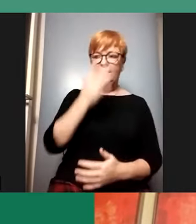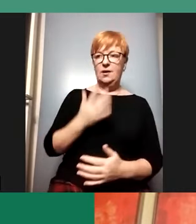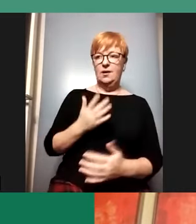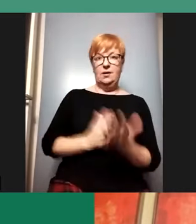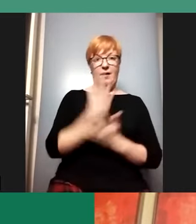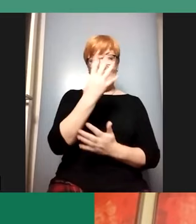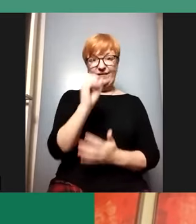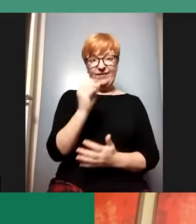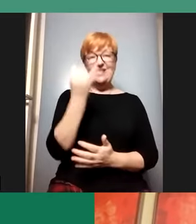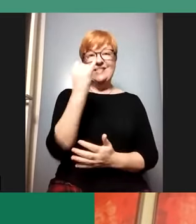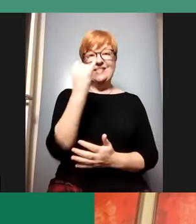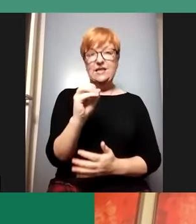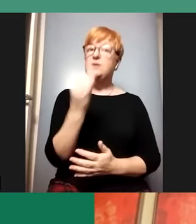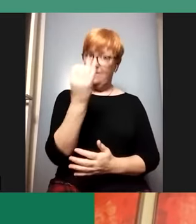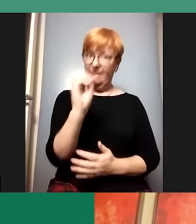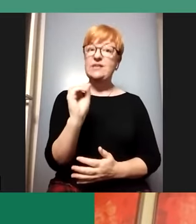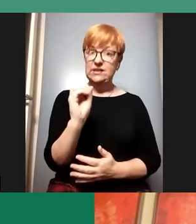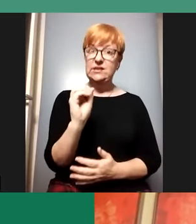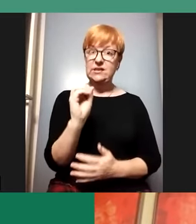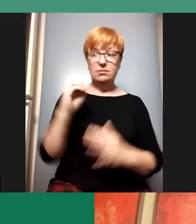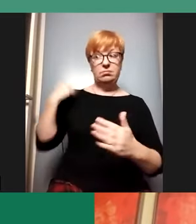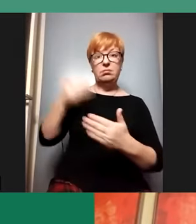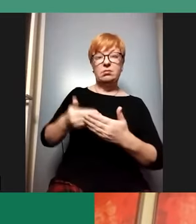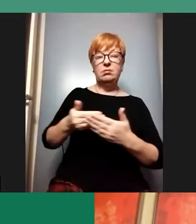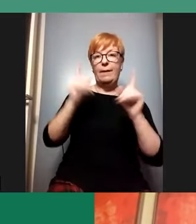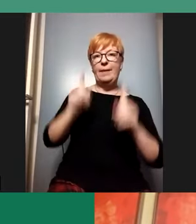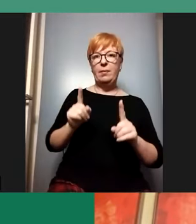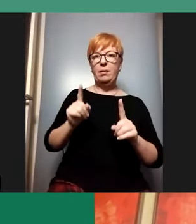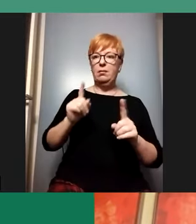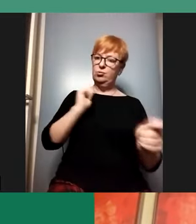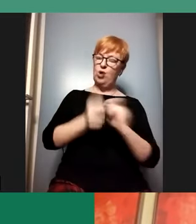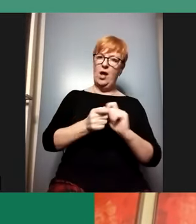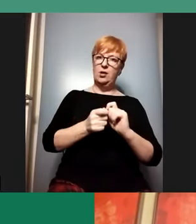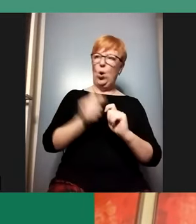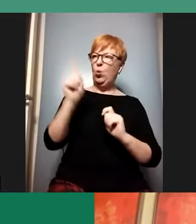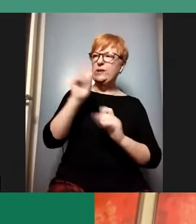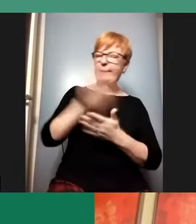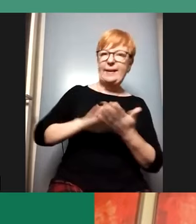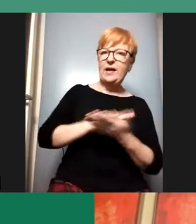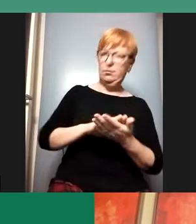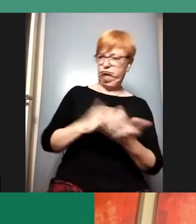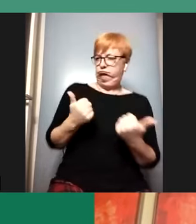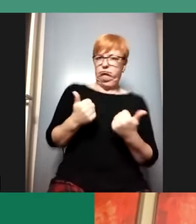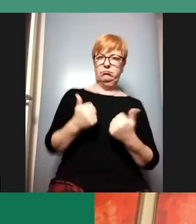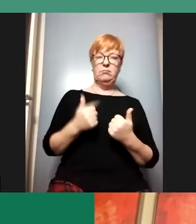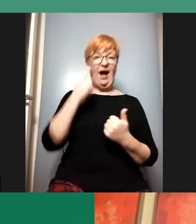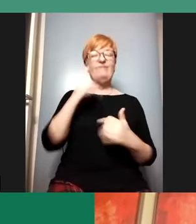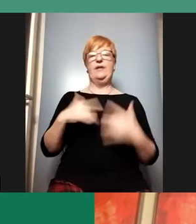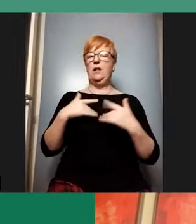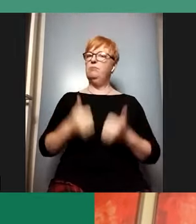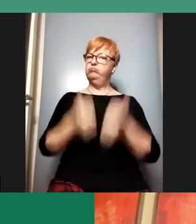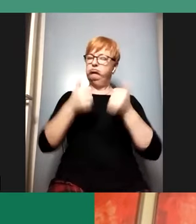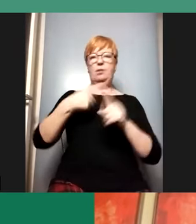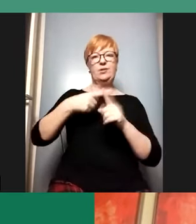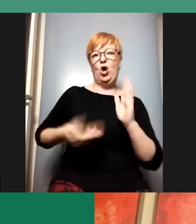60s and into the 70s, people are redefining what it means, you know. And I think that's a contribution, you know. Yeah. Apart